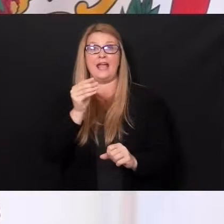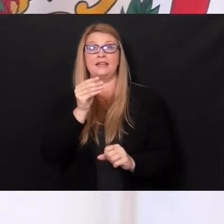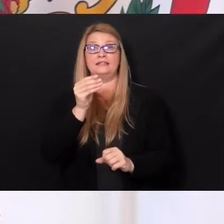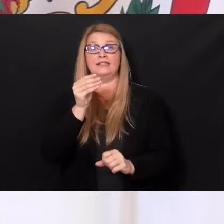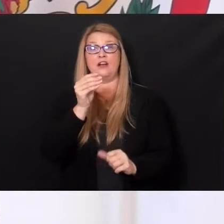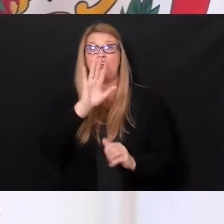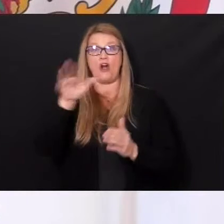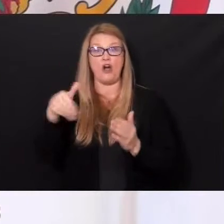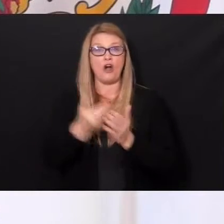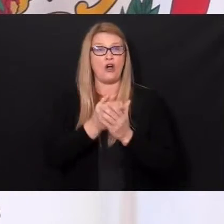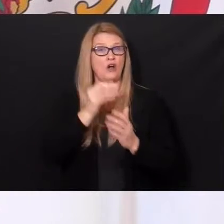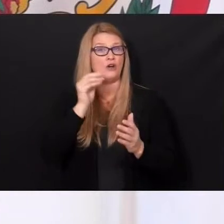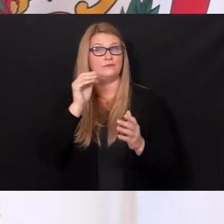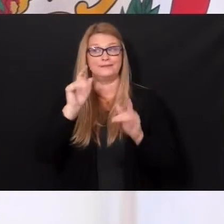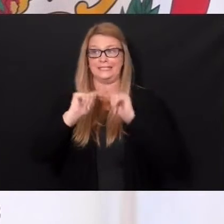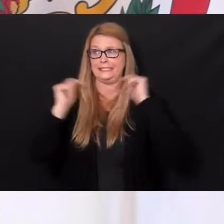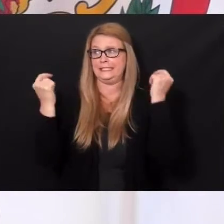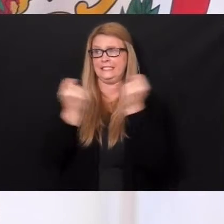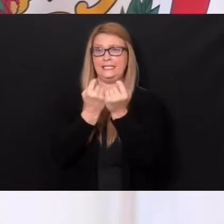everybody's on this,